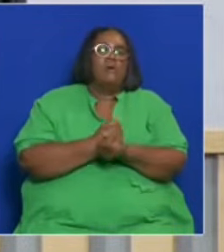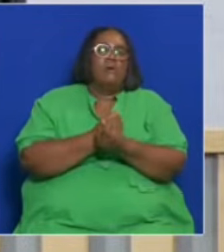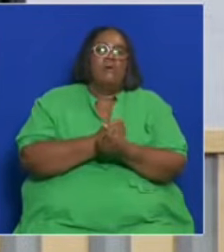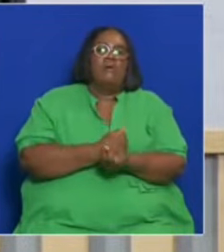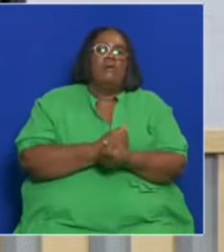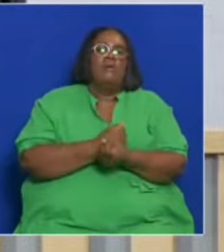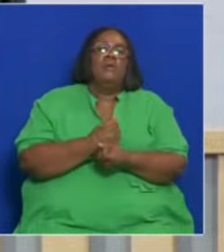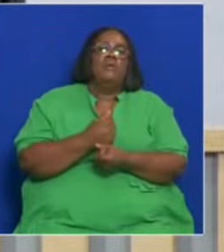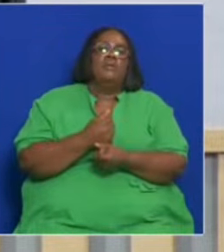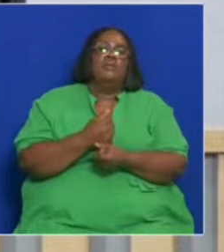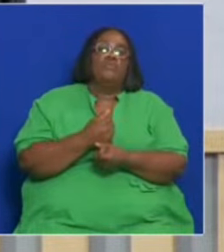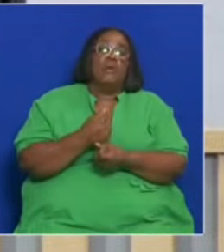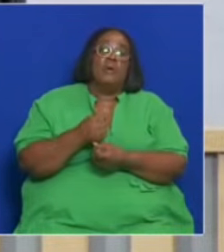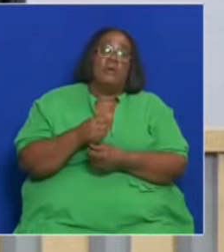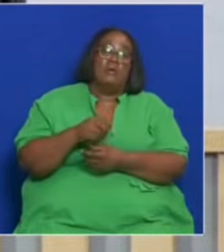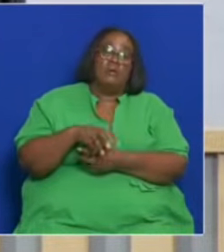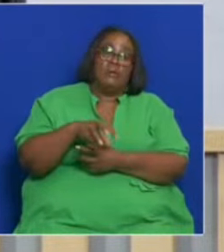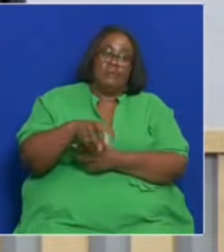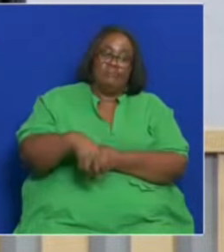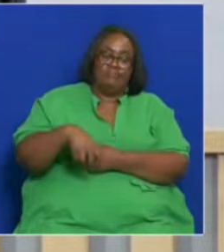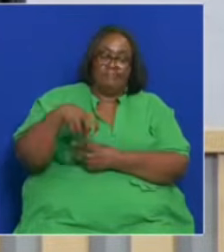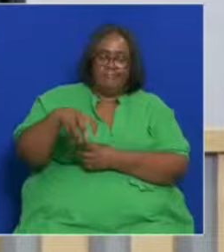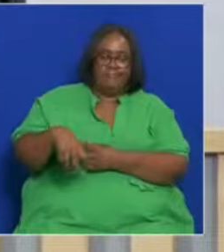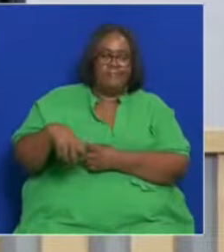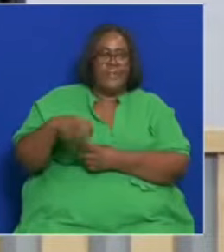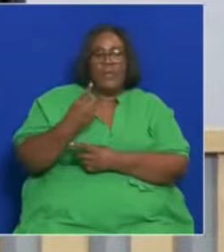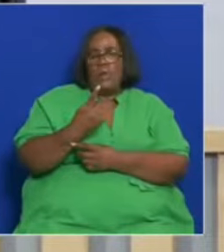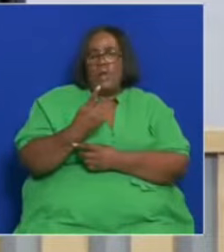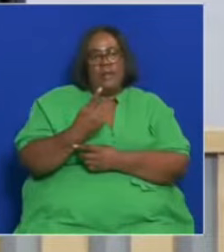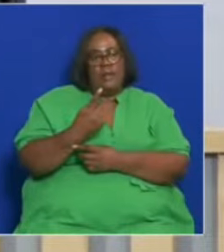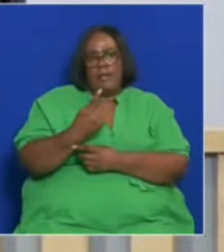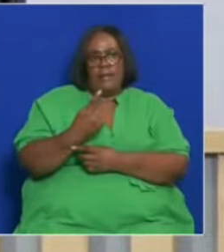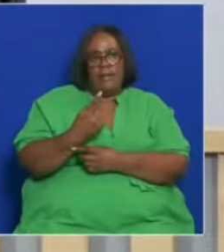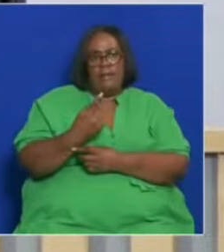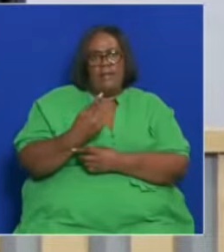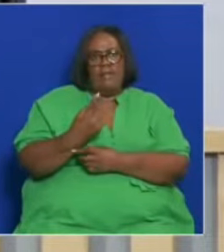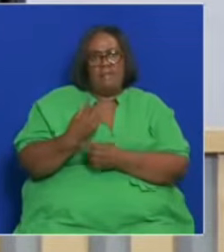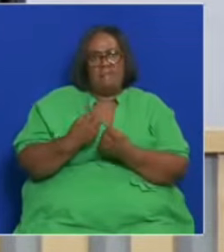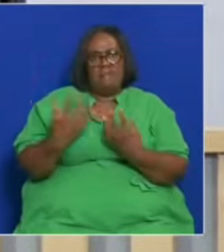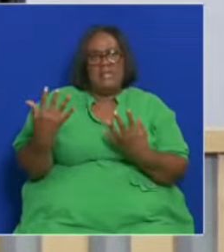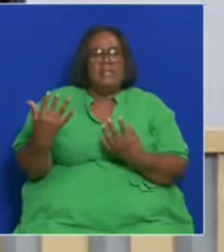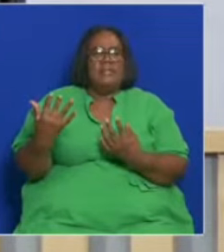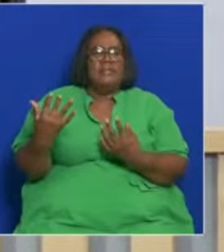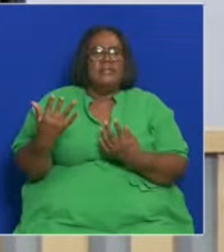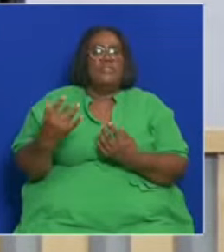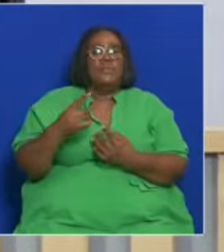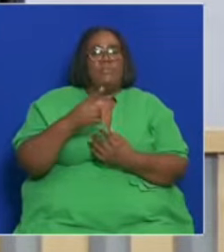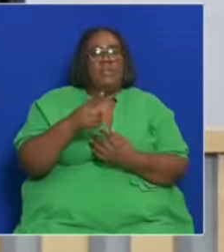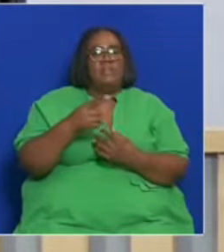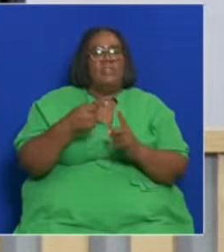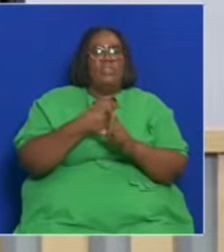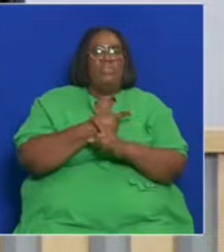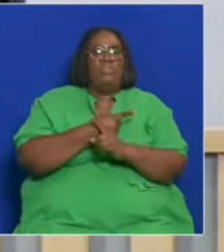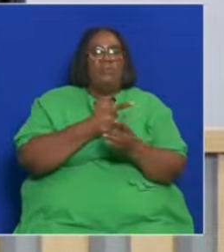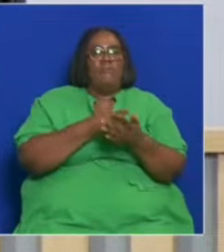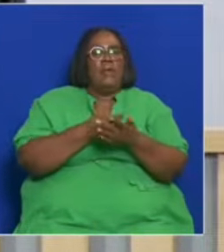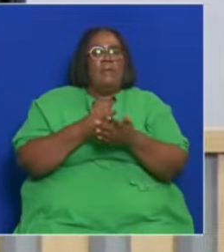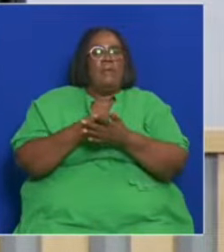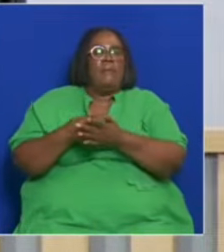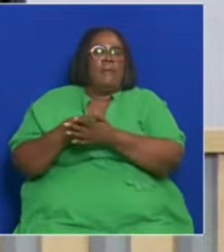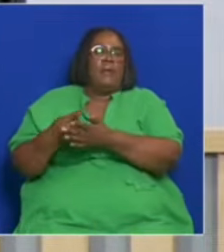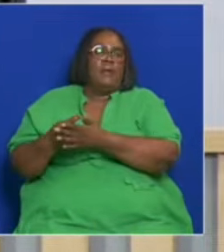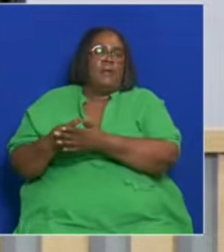was a number of forklifts. And this irregular procurement was alleged to have cost the